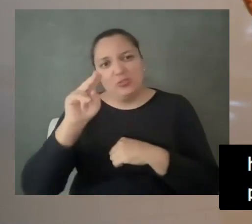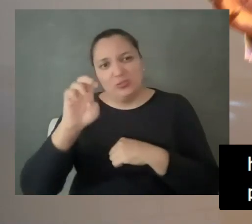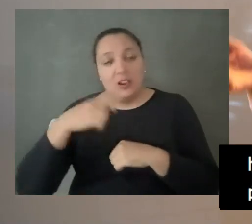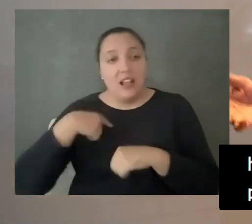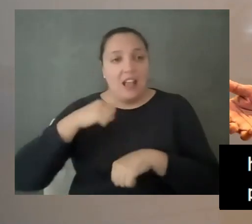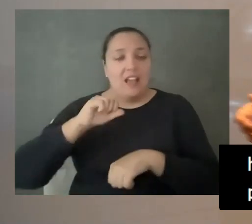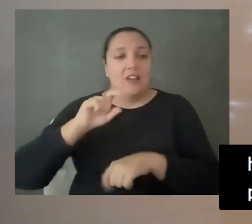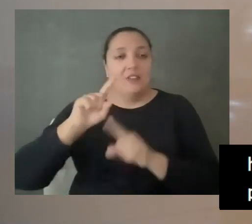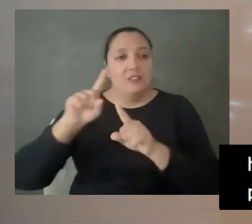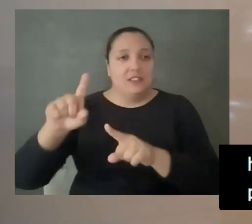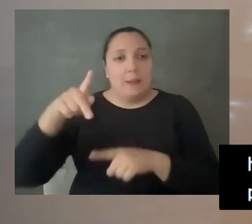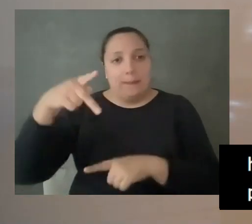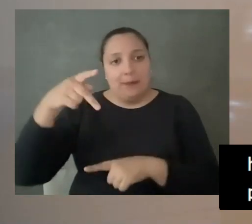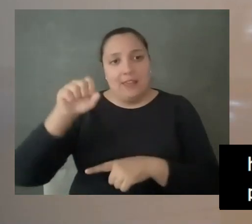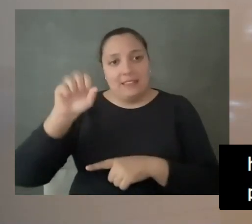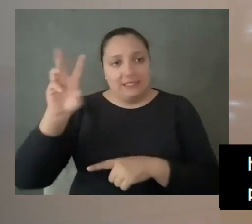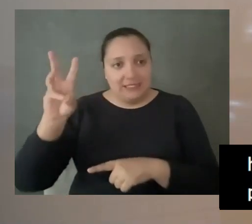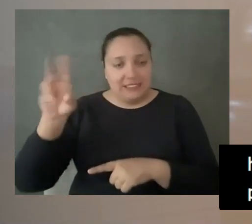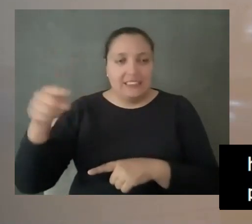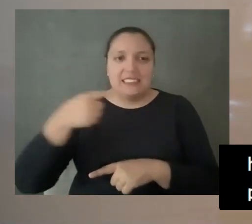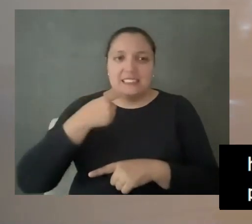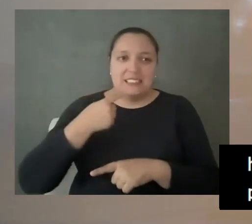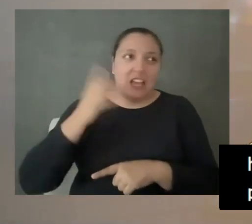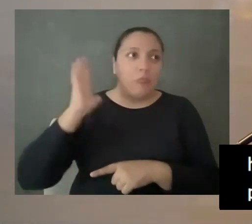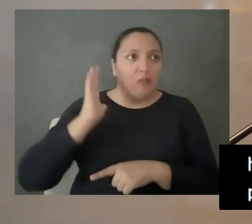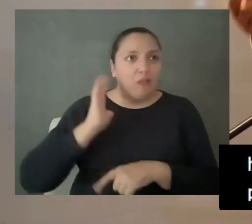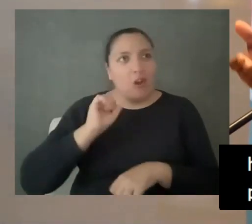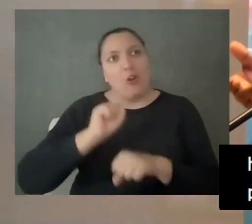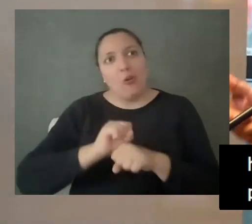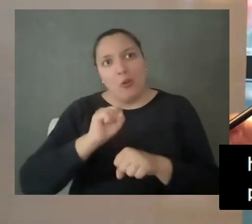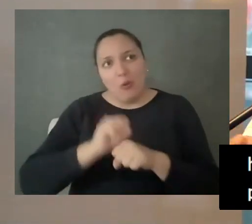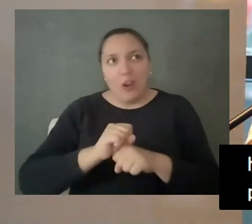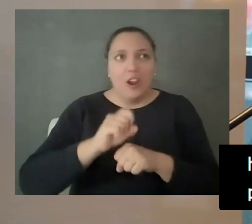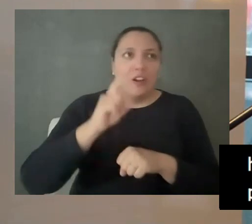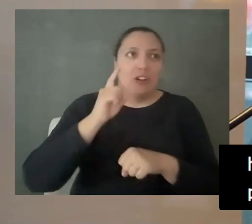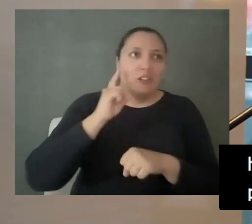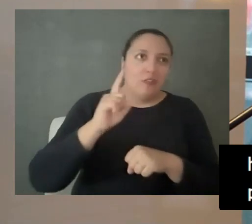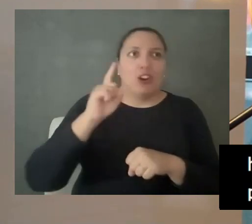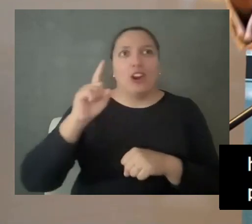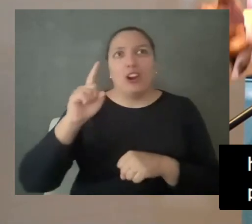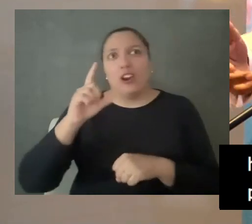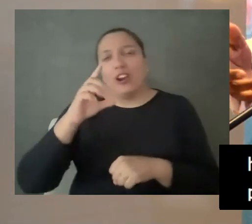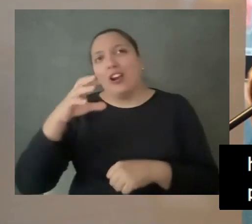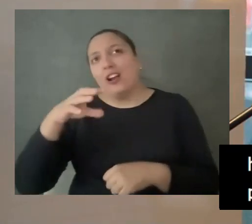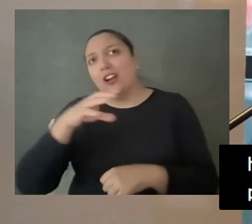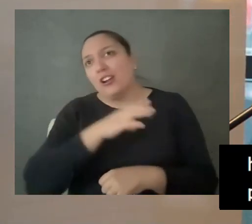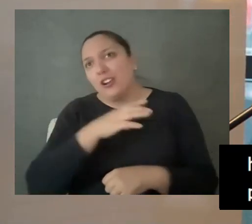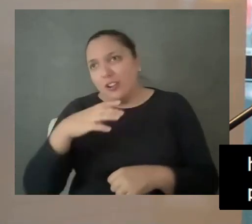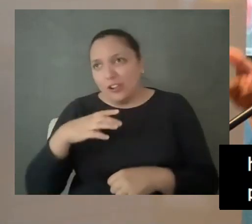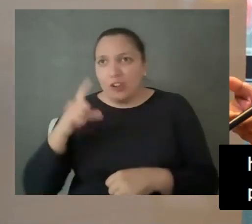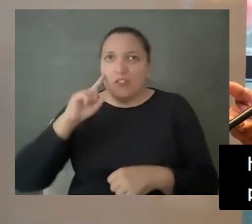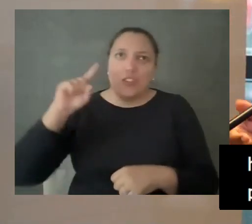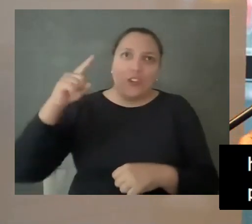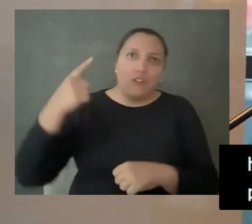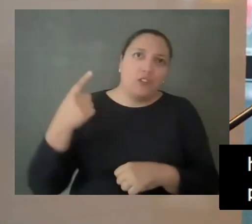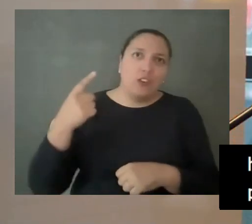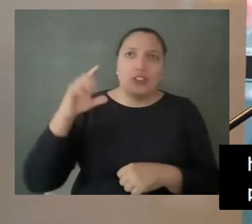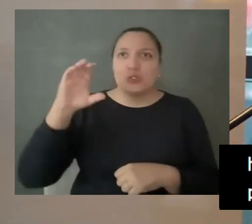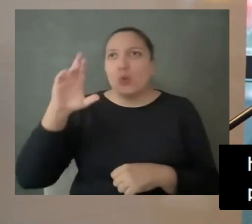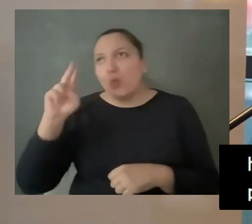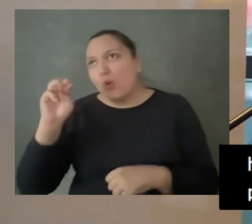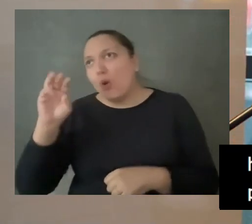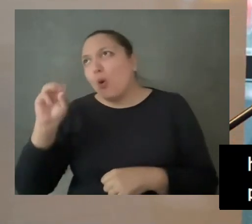run through my whole bio, and they said he used to work for the city council for Una Clark, and used to work for the first Governor Cuomo, and used to work for Payne Weber, and used to work for Carl